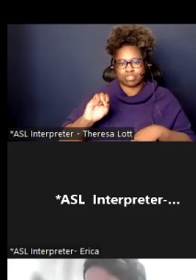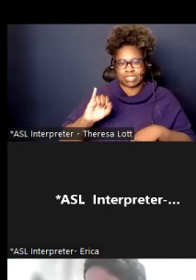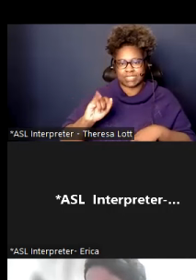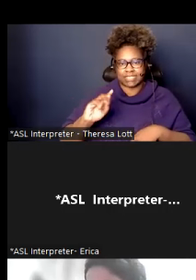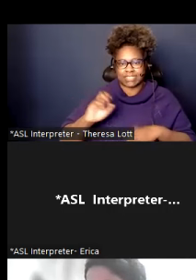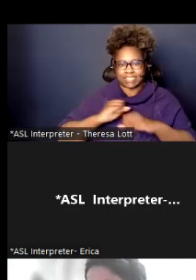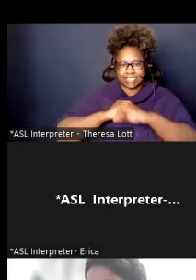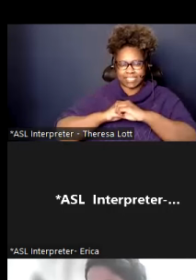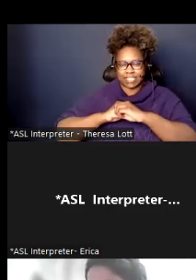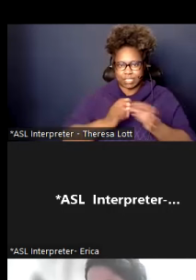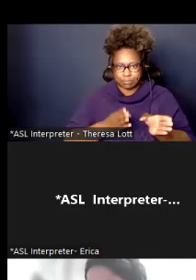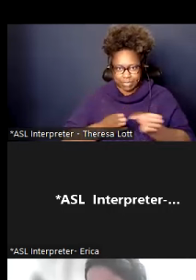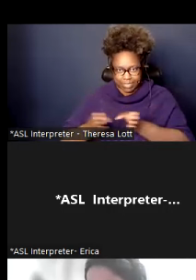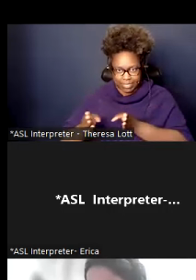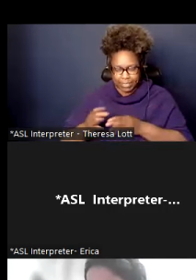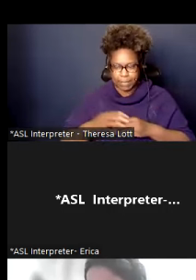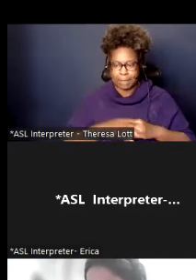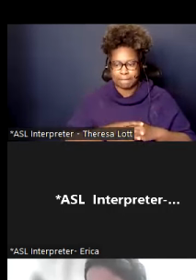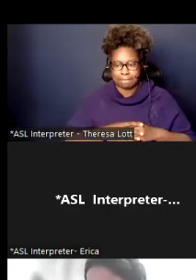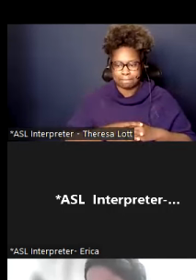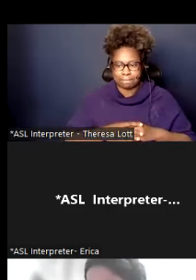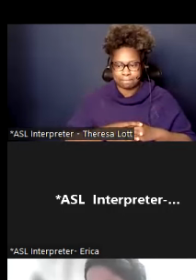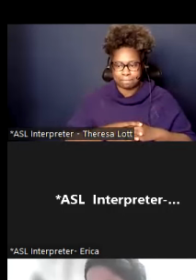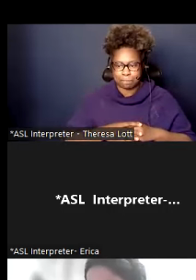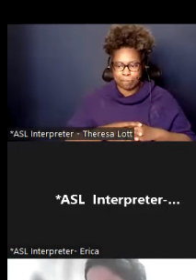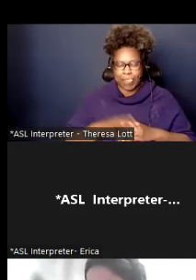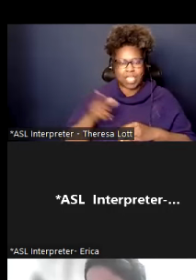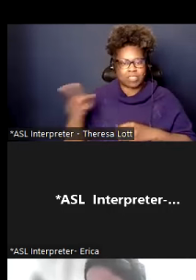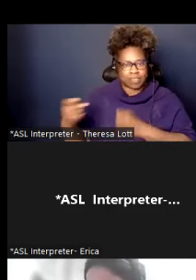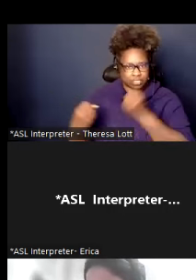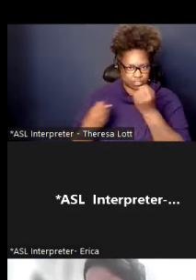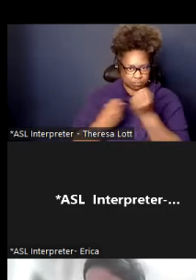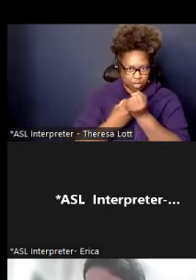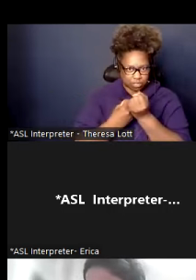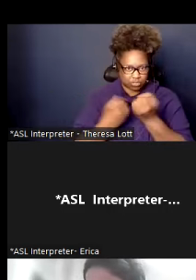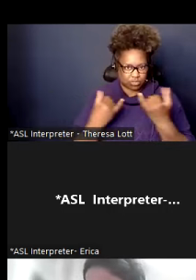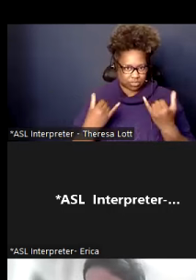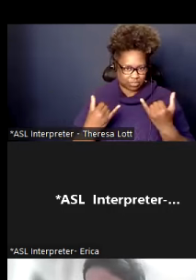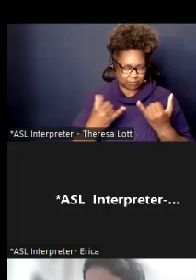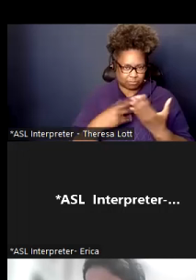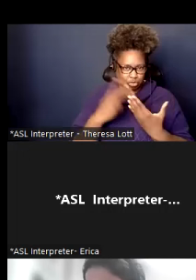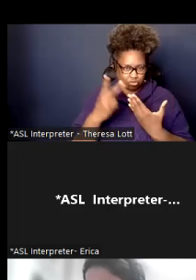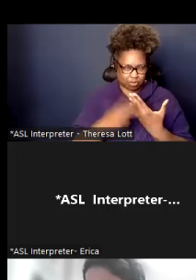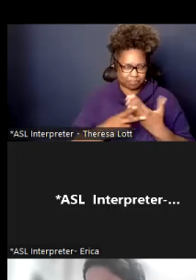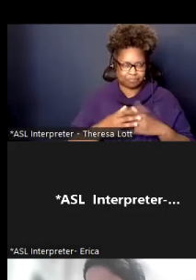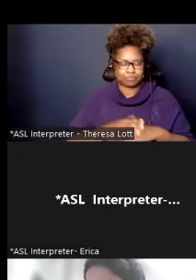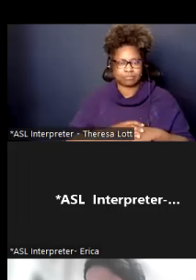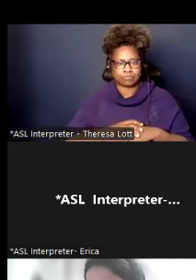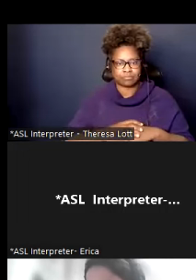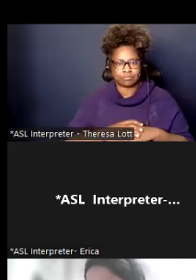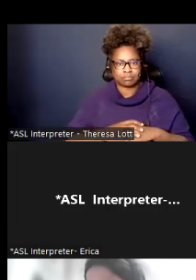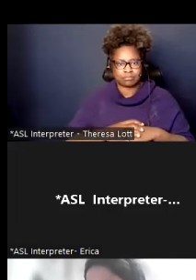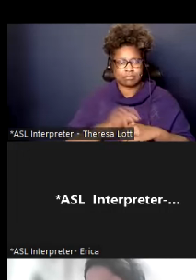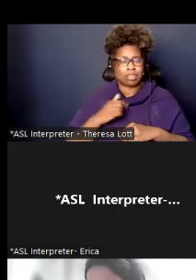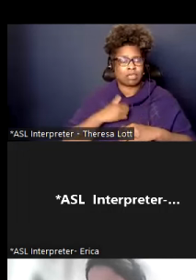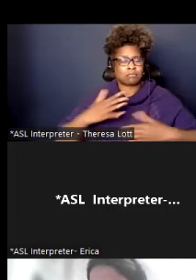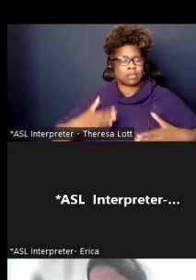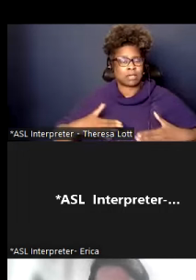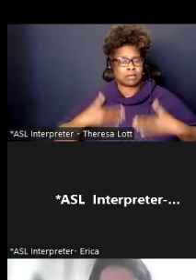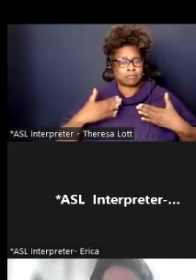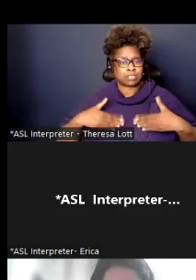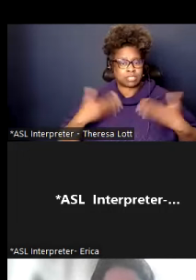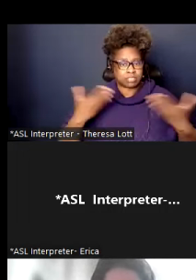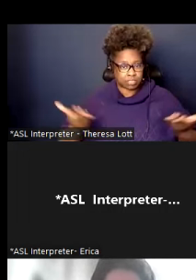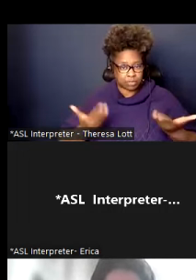the sponsor of the Resilient J program. Really happy to be with you all tonight to talk